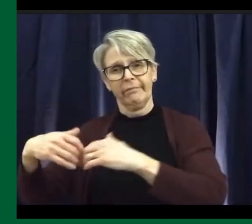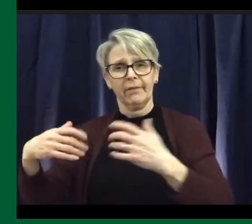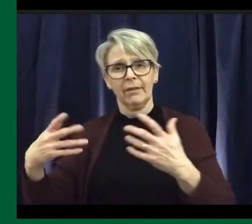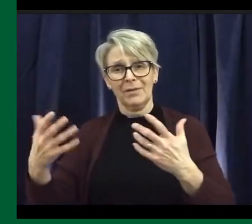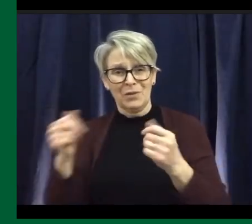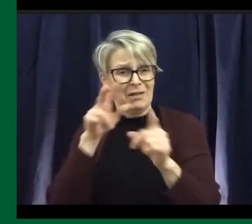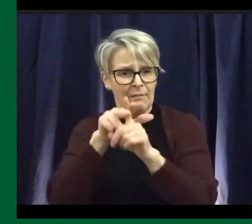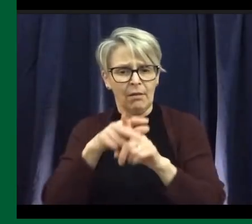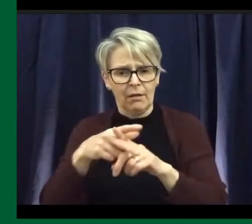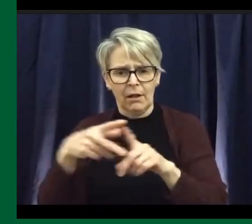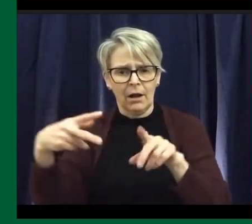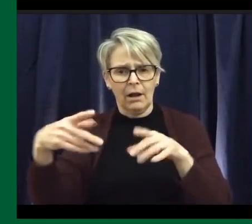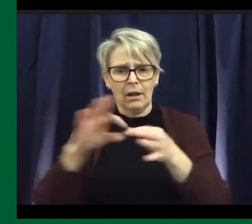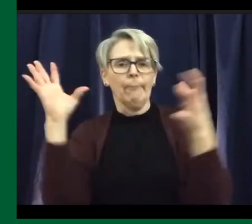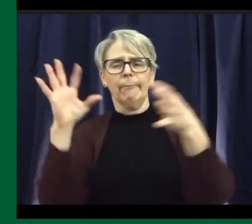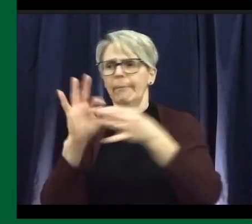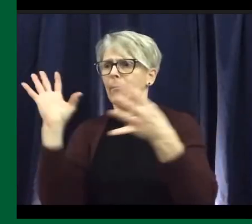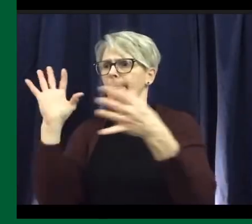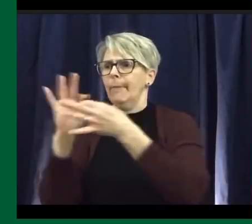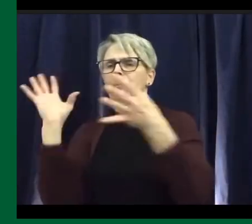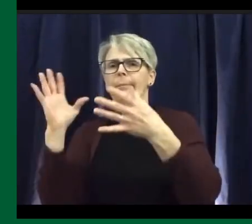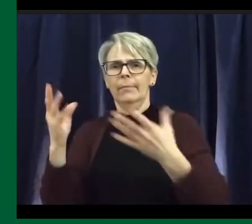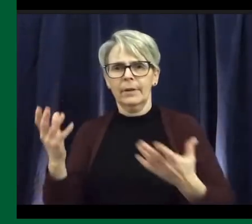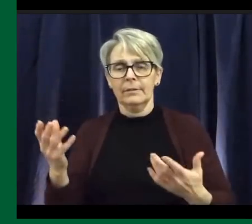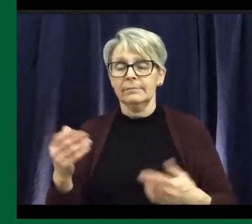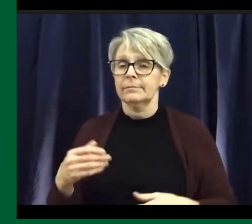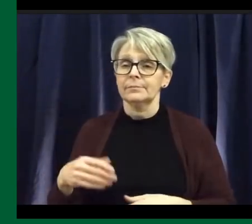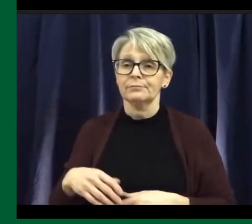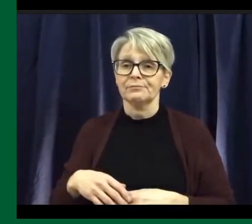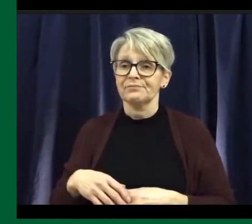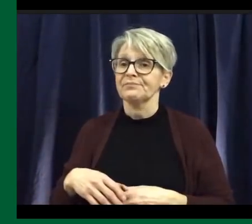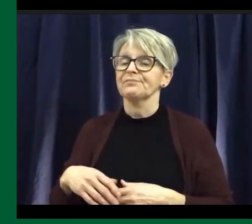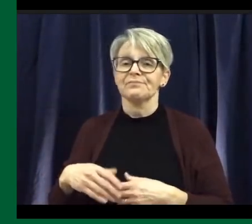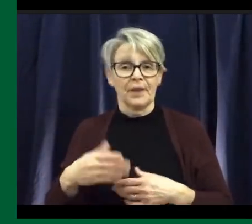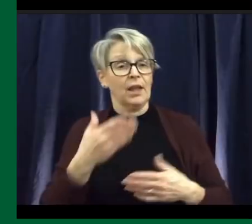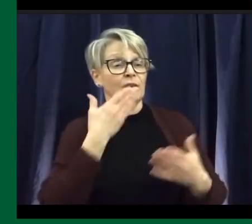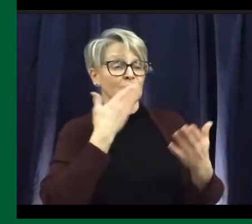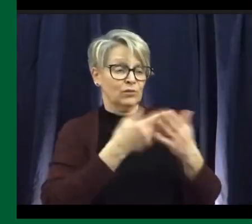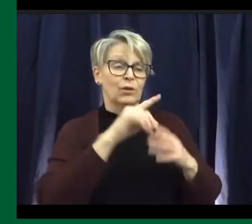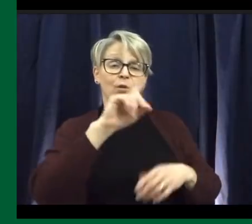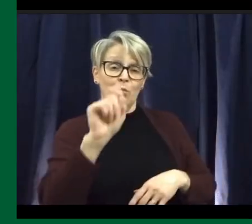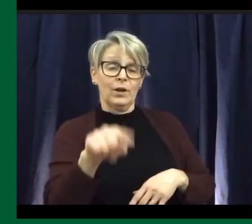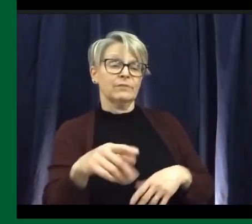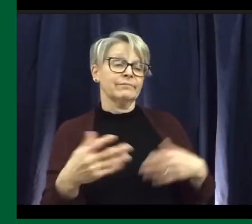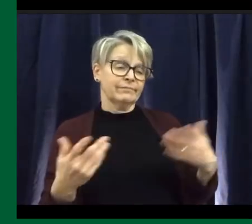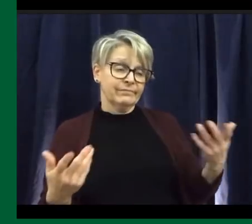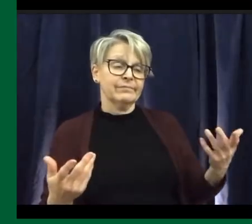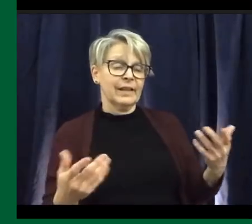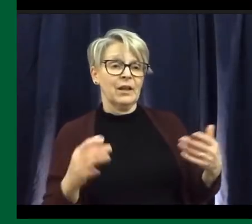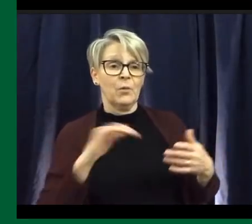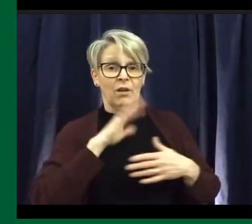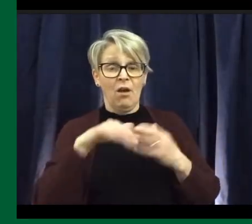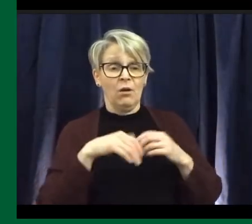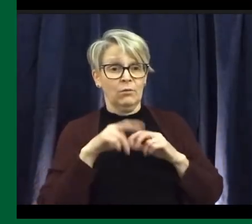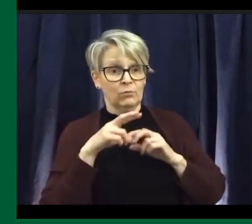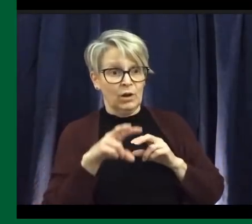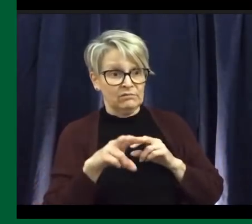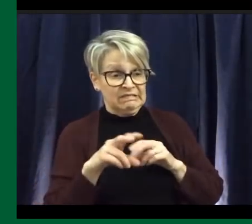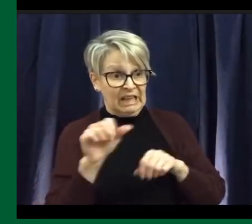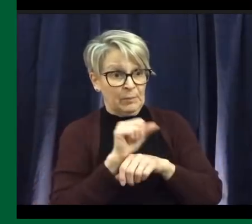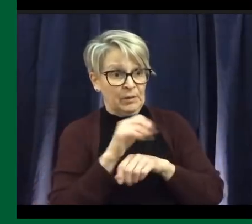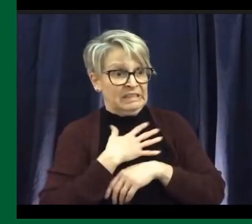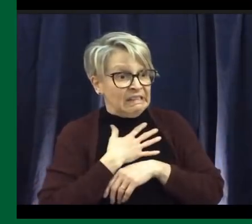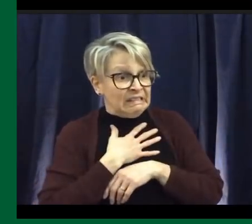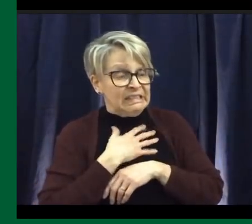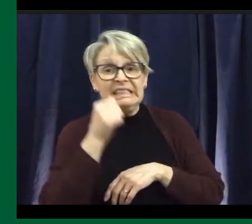appointments? So, and a good question, and we all watched and with horror on what happened to Alberta